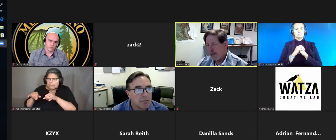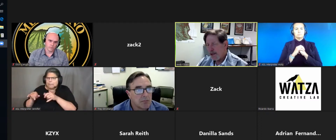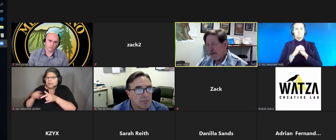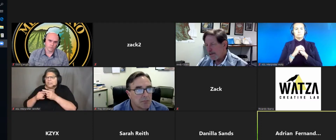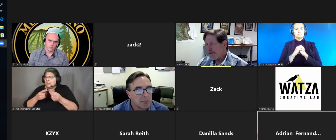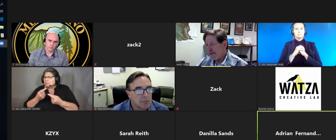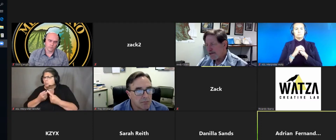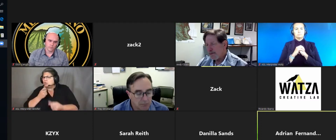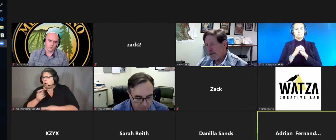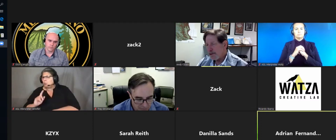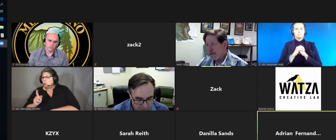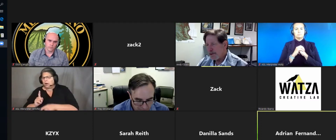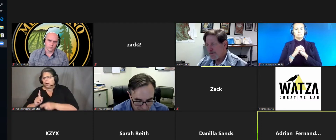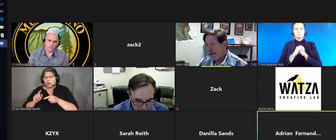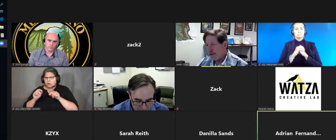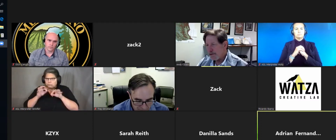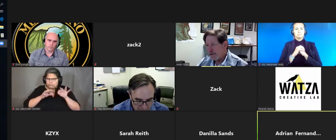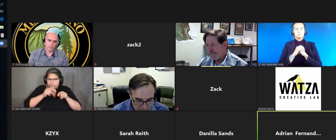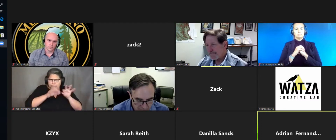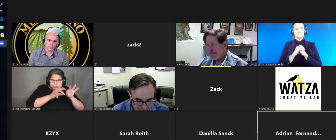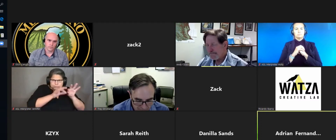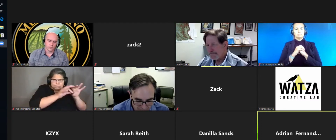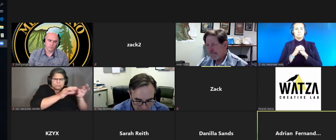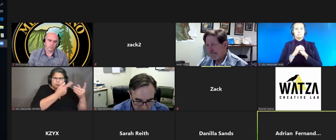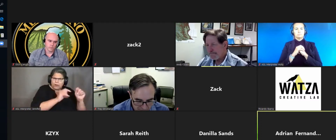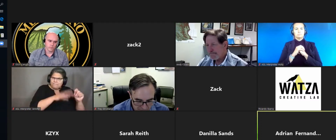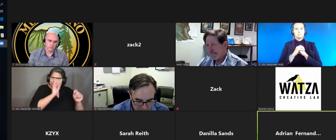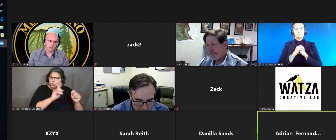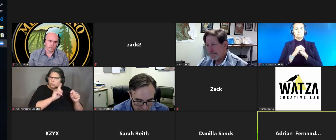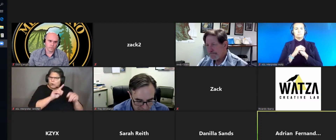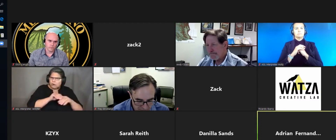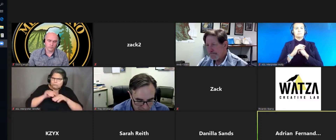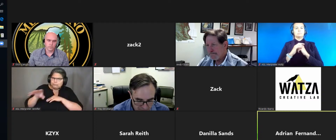controlled. That's the best that we can do at this point, Adrian.